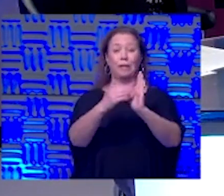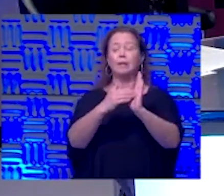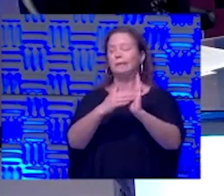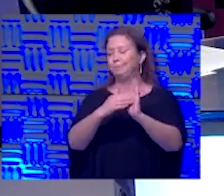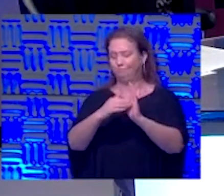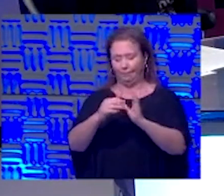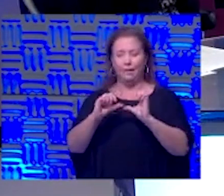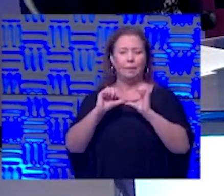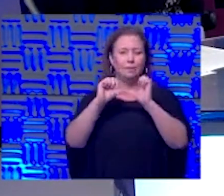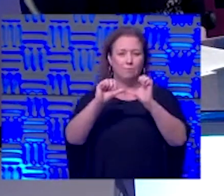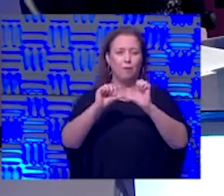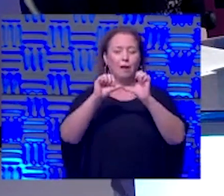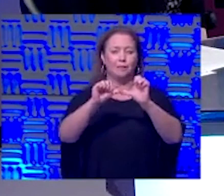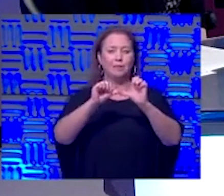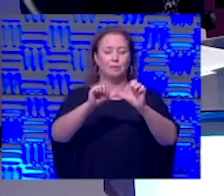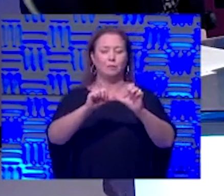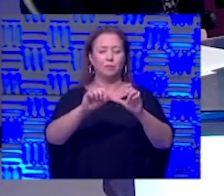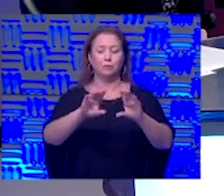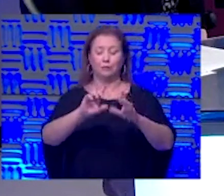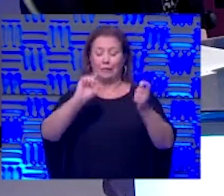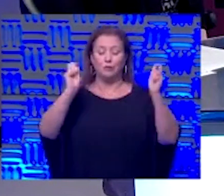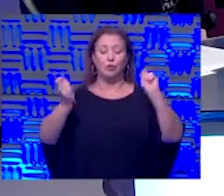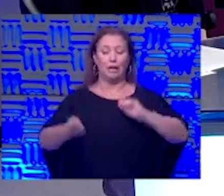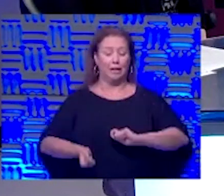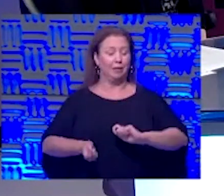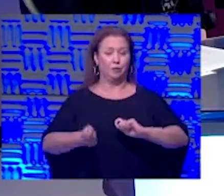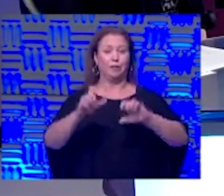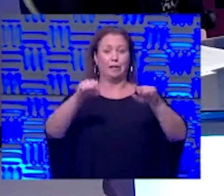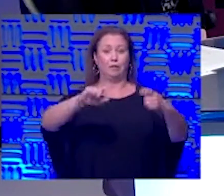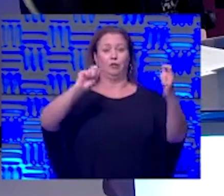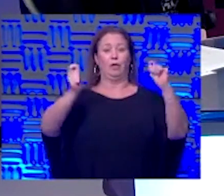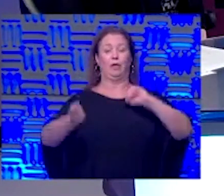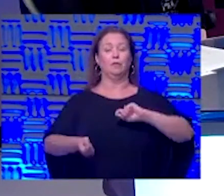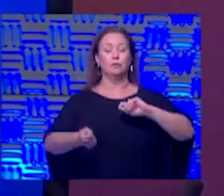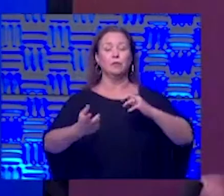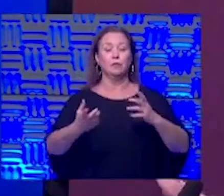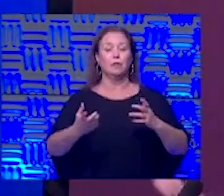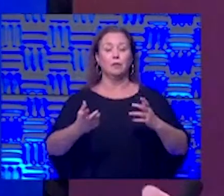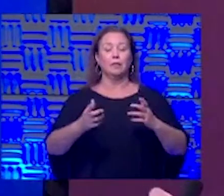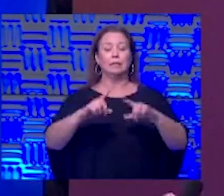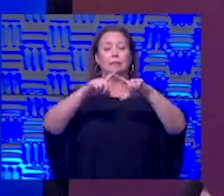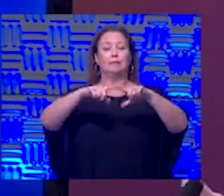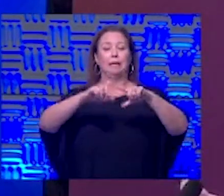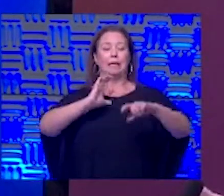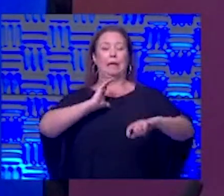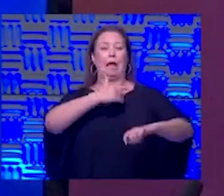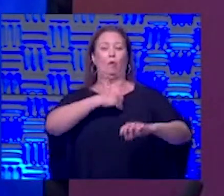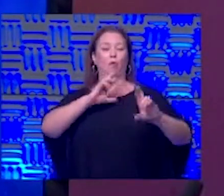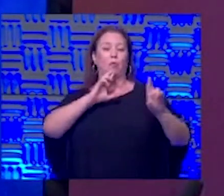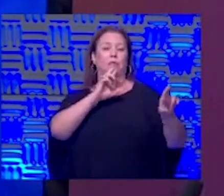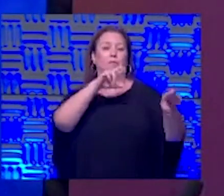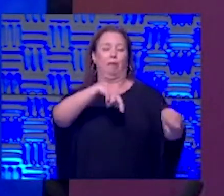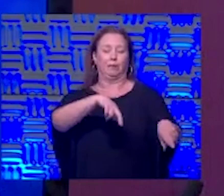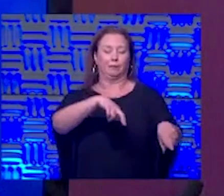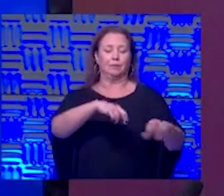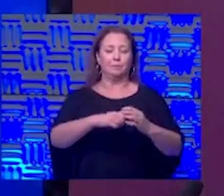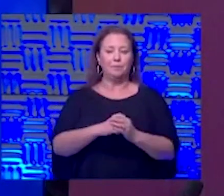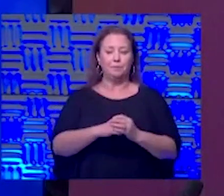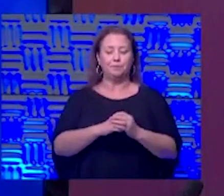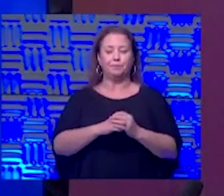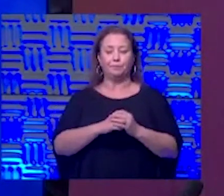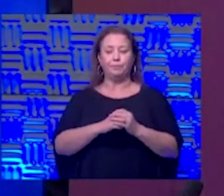is decided and thought at the beginning could change dramatically depending upon our societal response on many fronts.